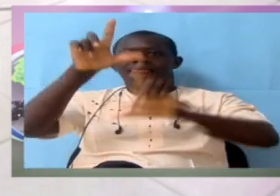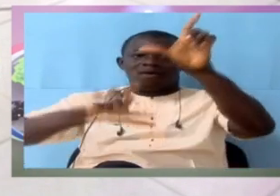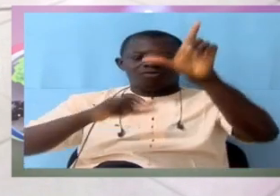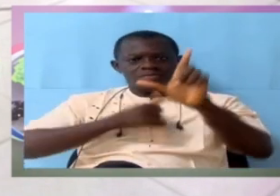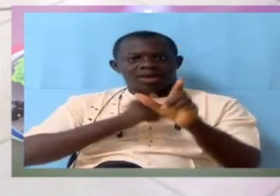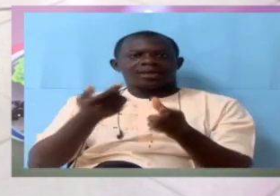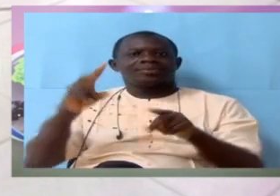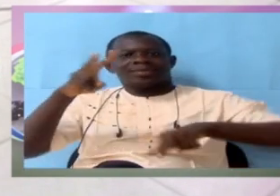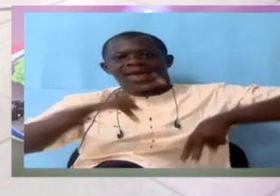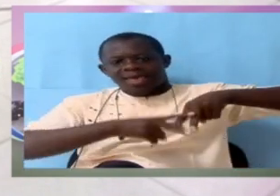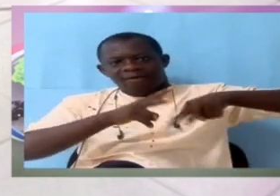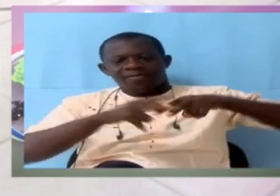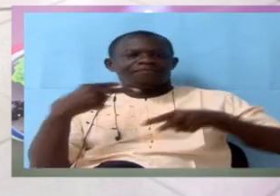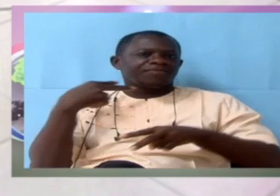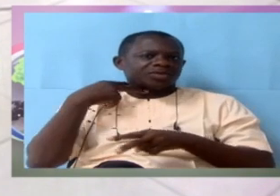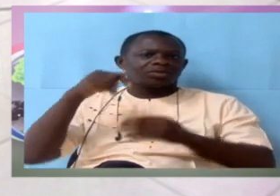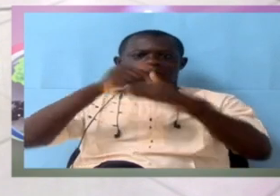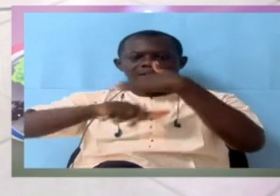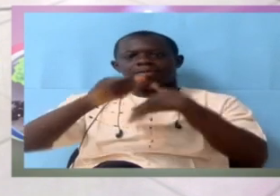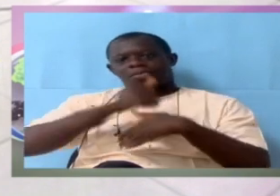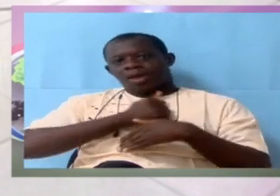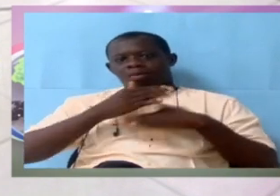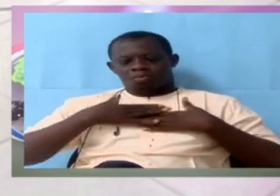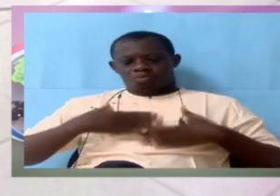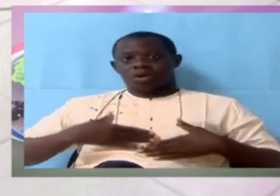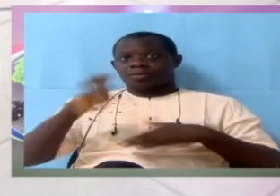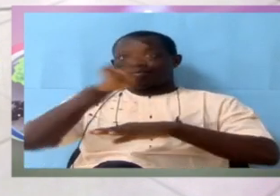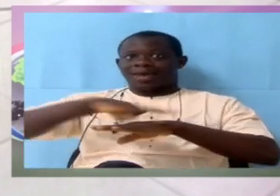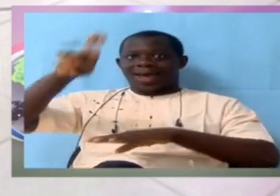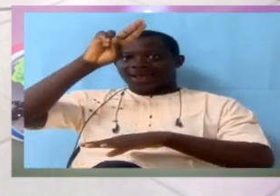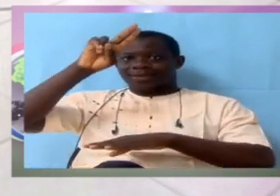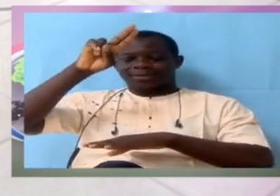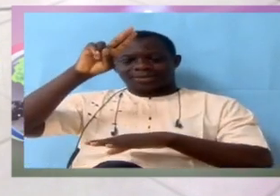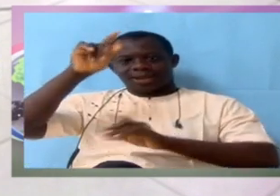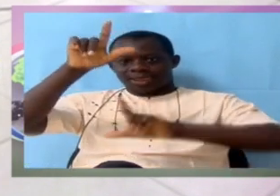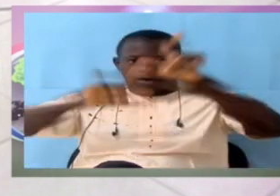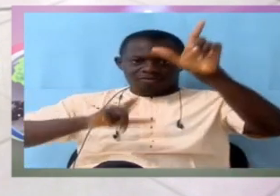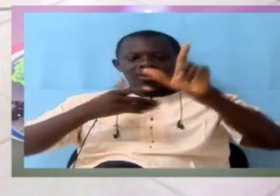the HIV virus in my body was at a high rate.